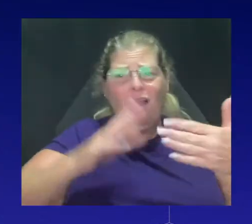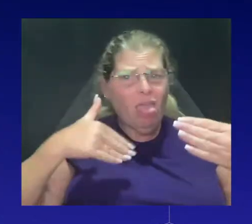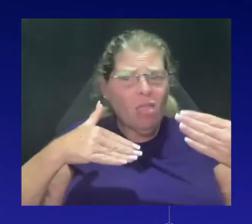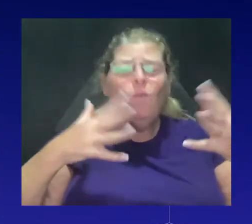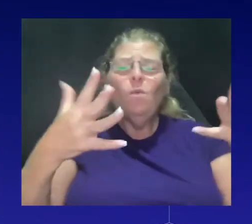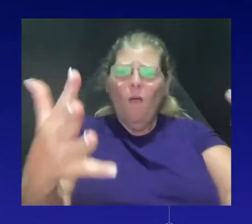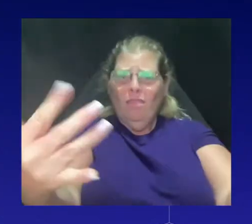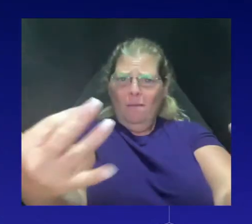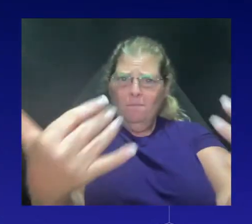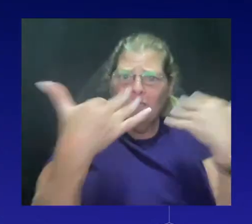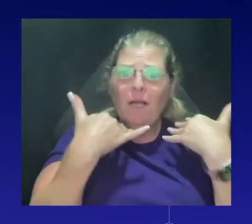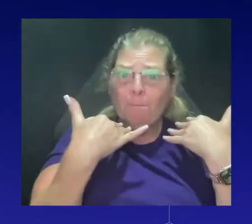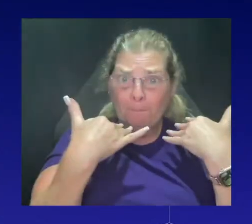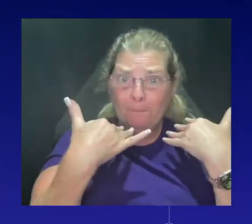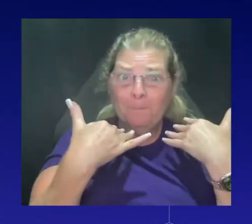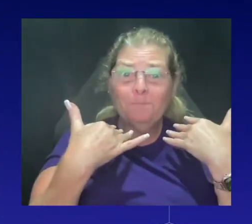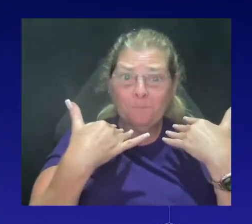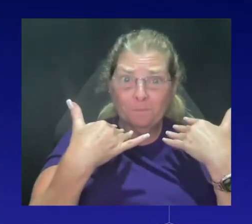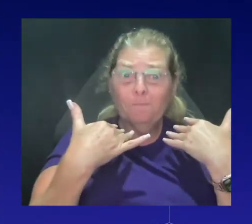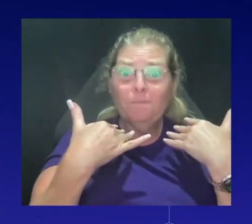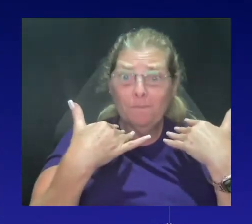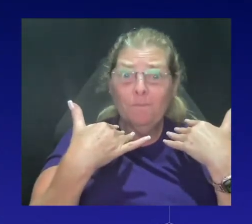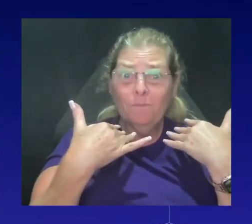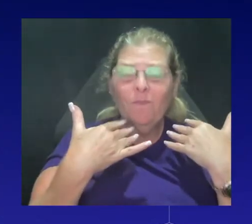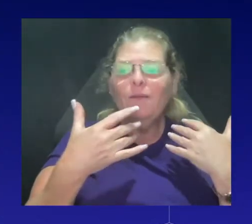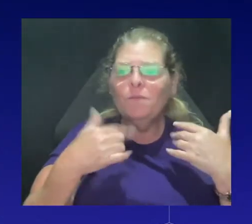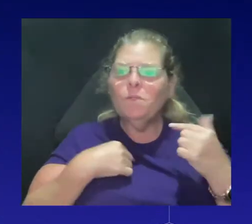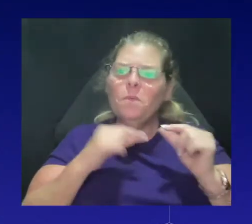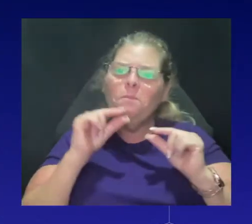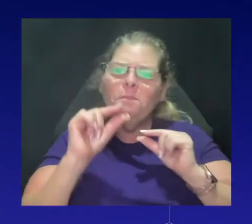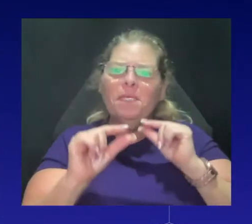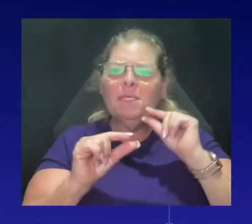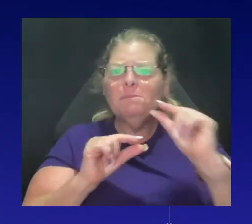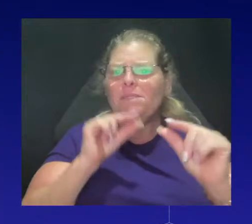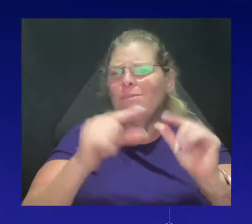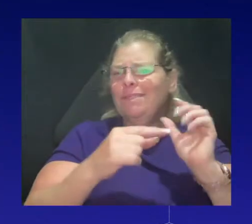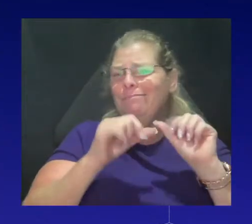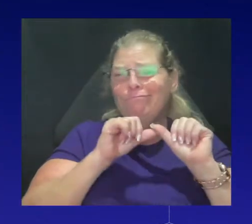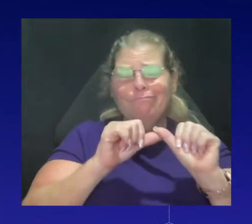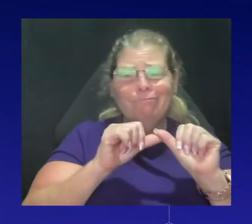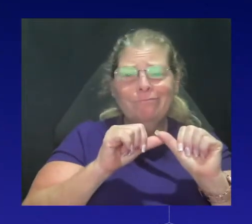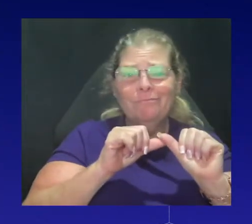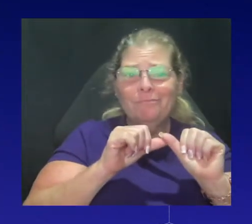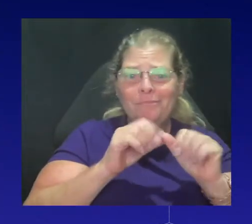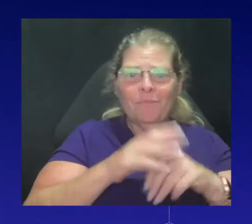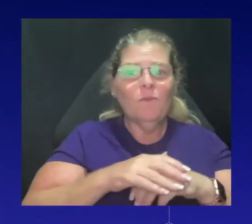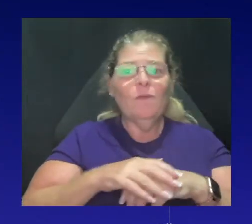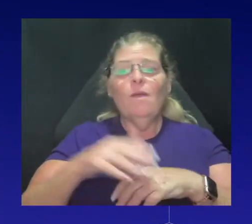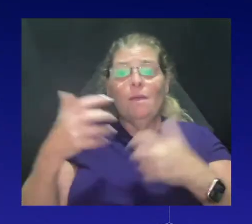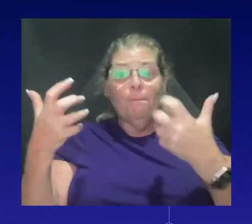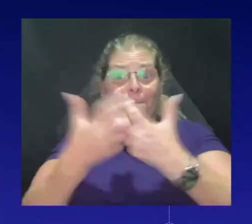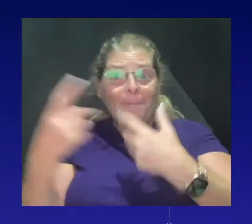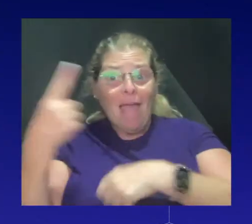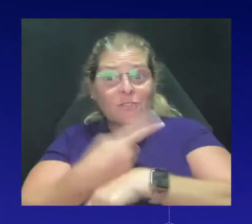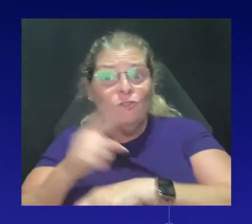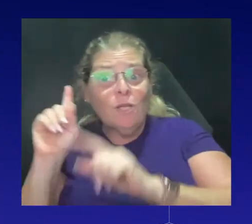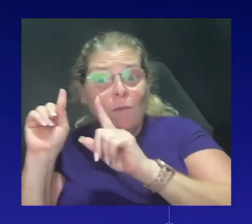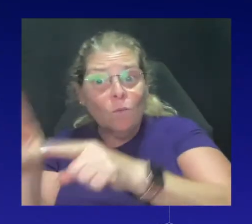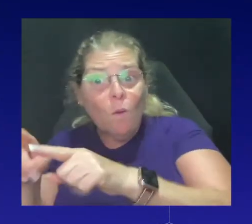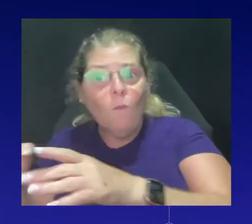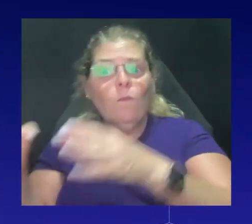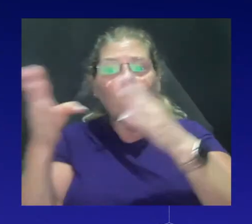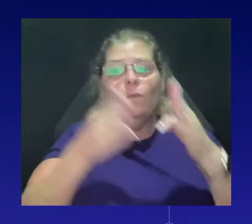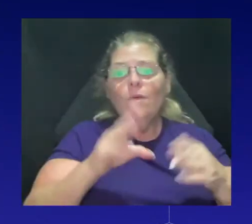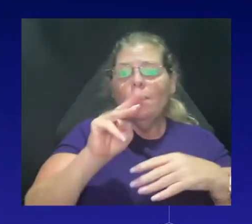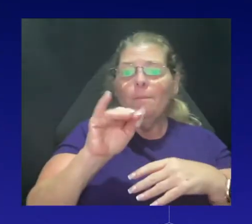And so we're going to continue to do little things like that. Attend match day, hold sessions for minority serving